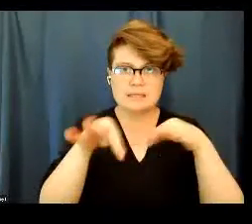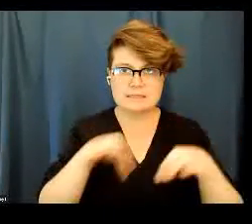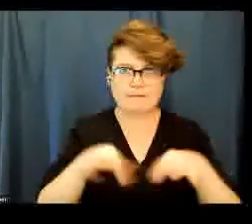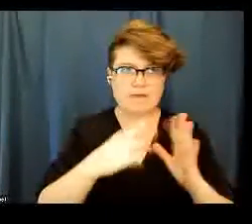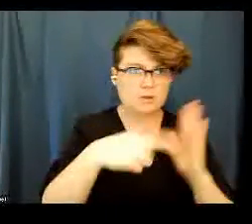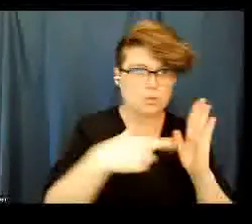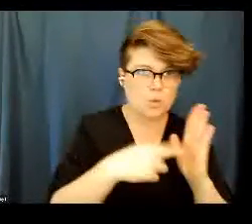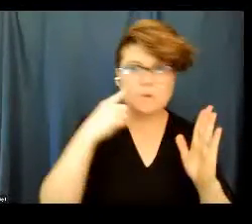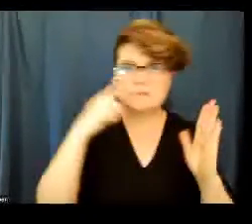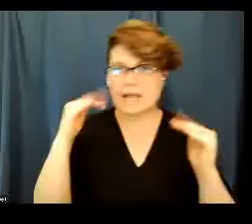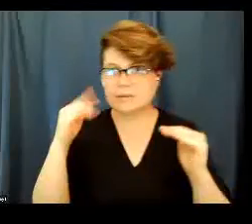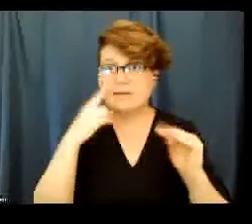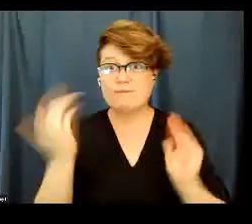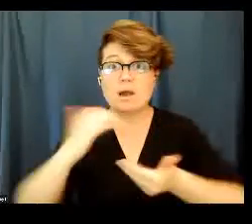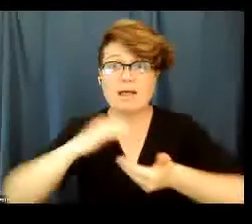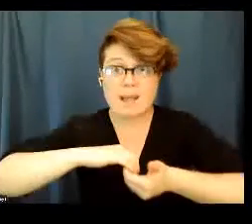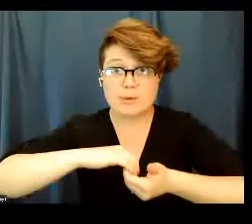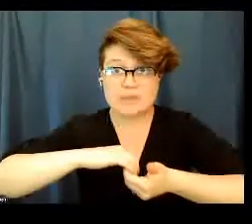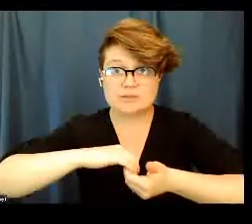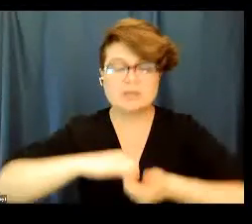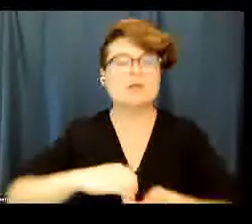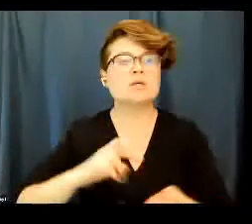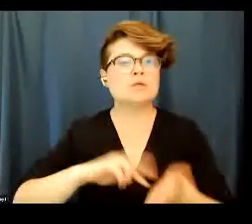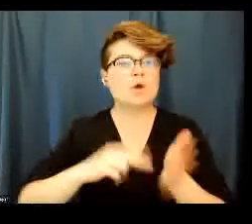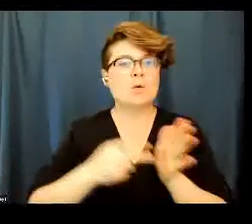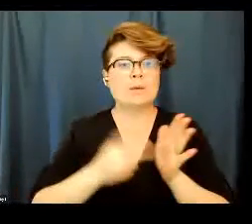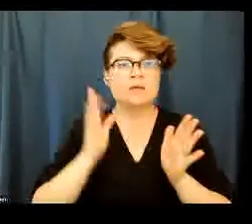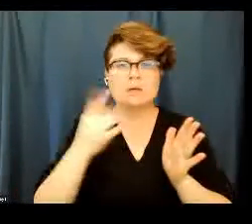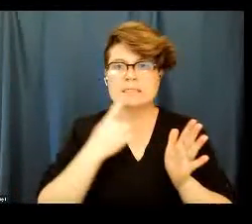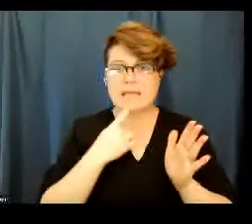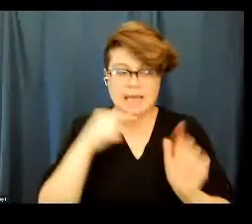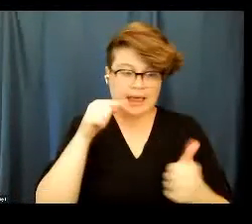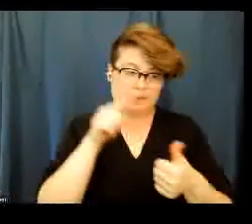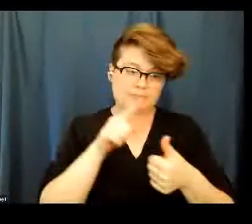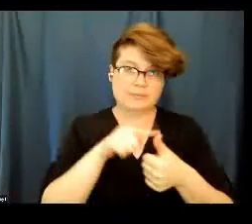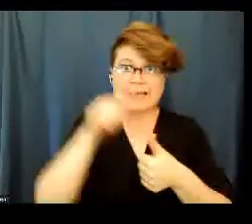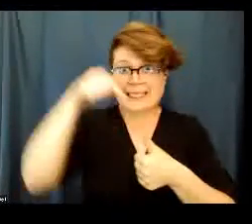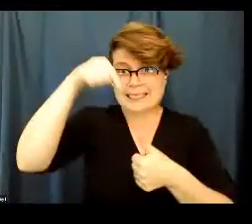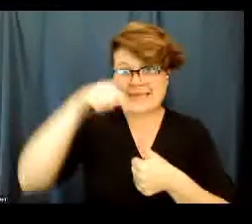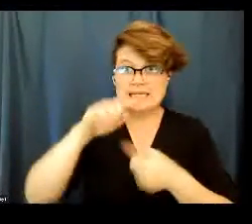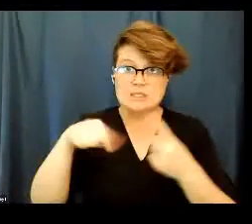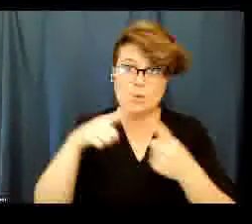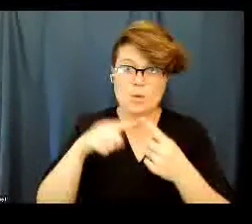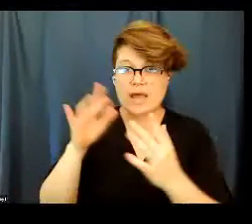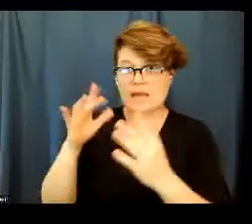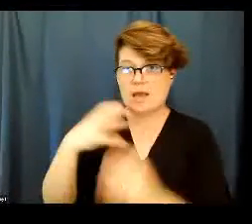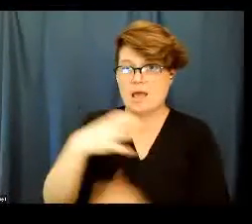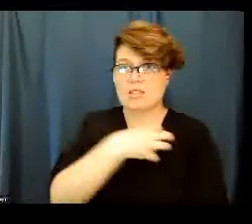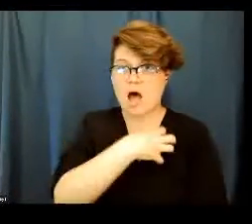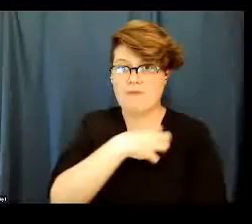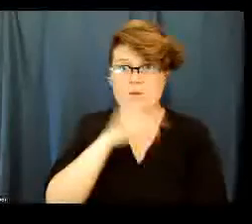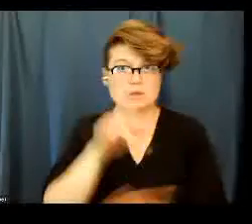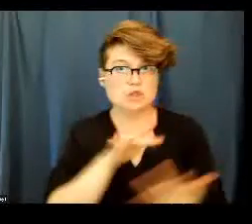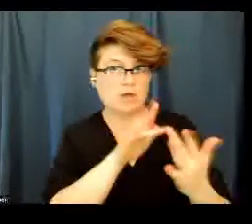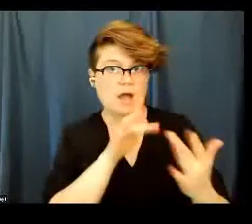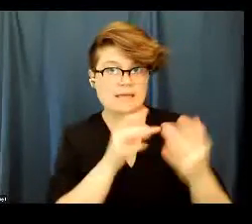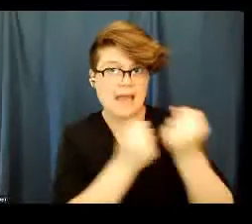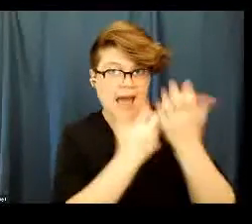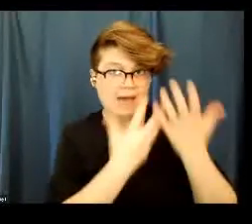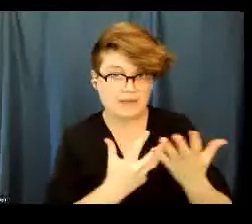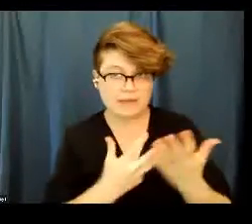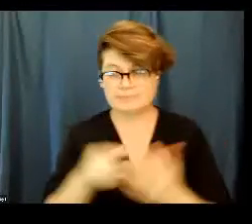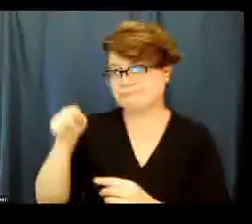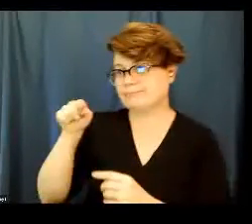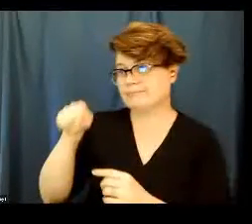for collaboration. So it's going to say, this is when law enforcement should contact an advocate. This is when the hospital